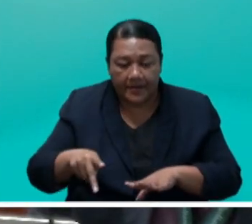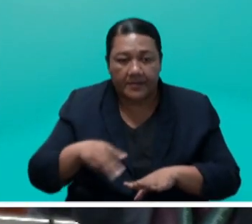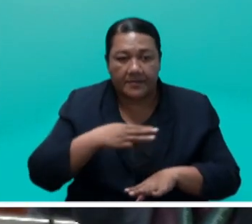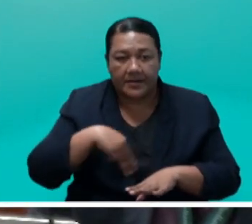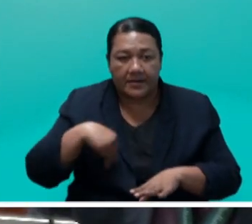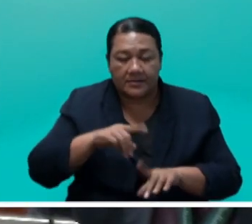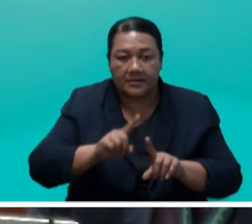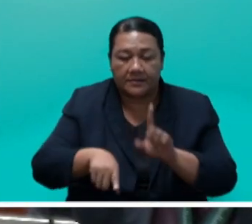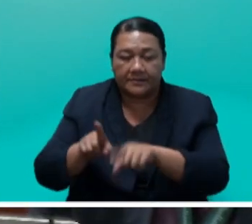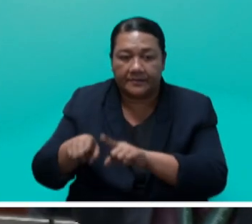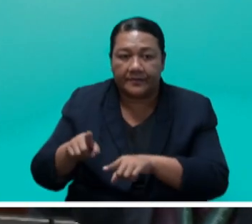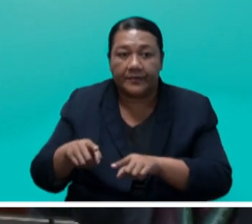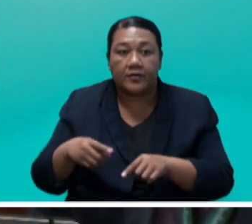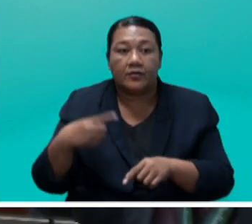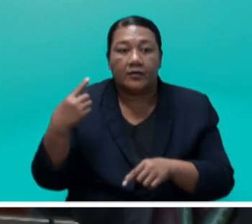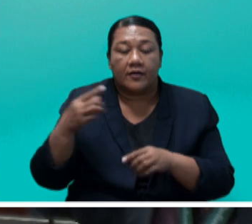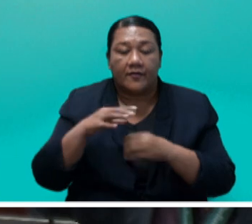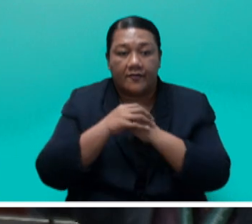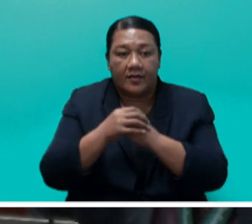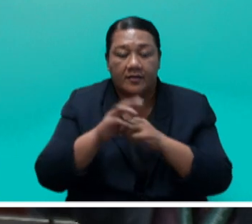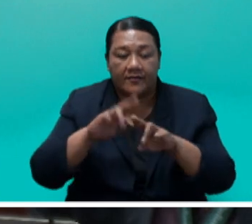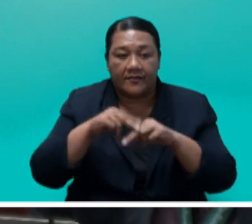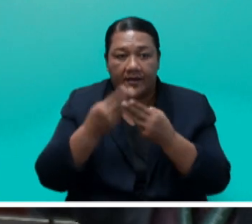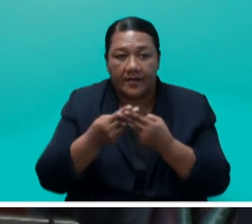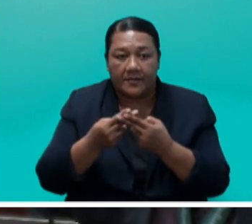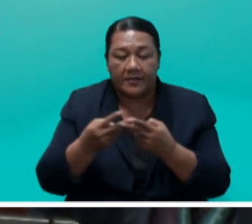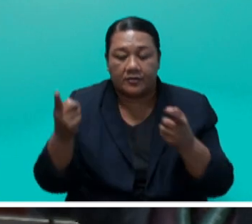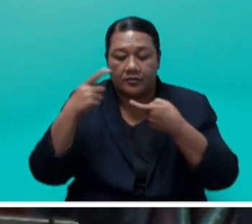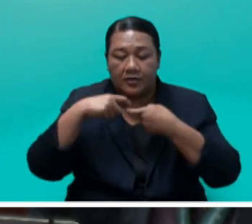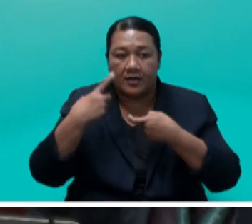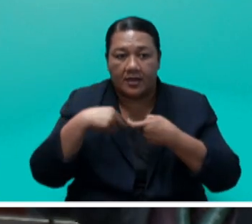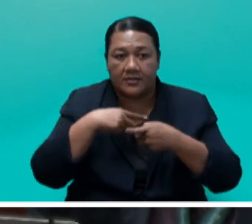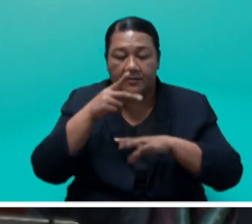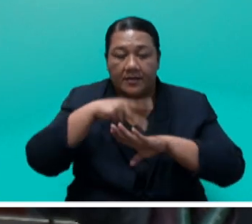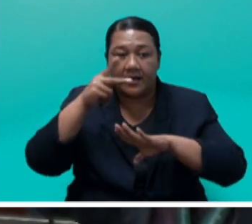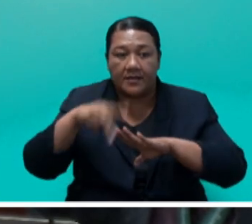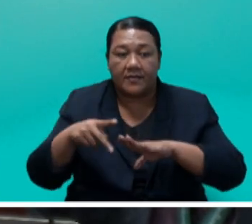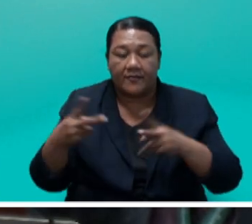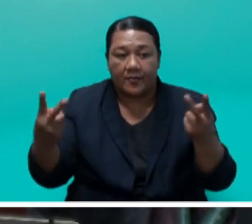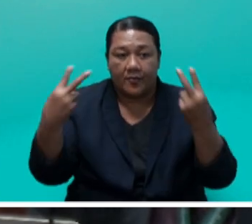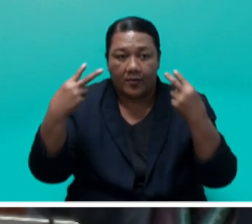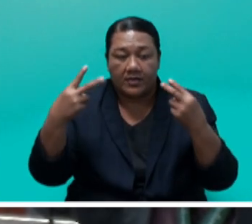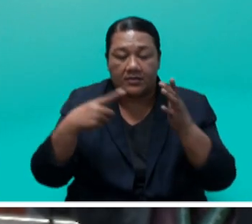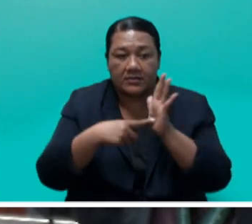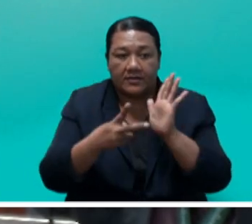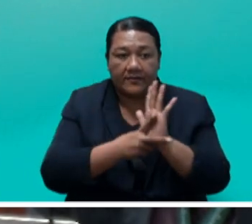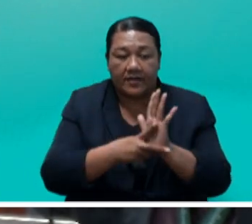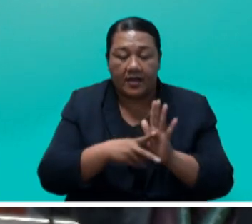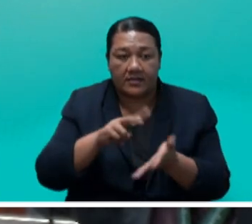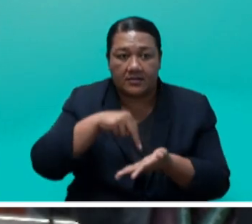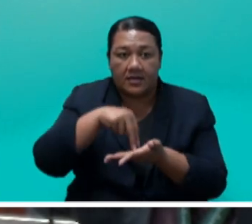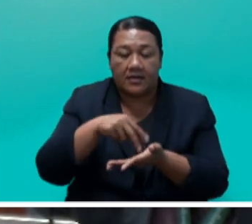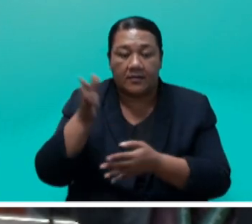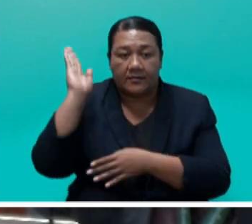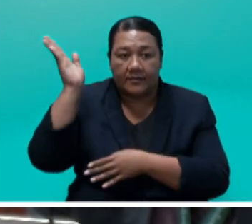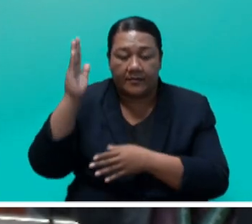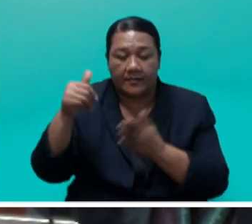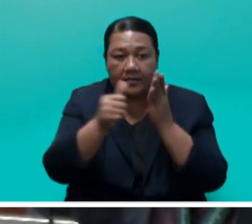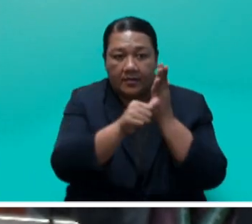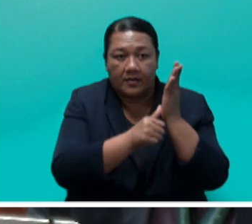joining via the Parliament live stream. I stand before you today to discuss an important aspect of our nation's